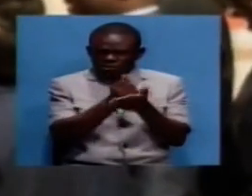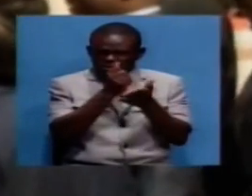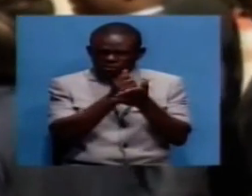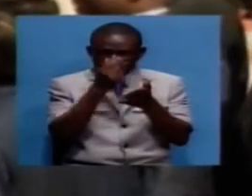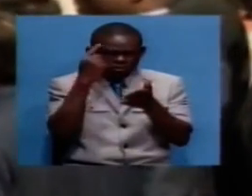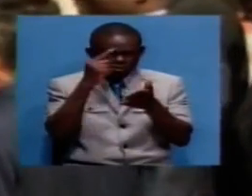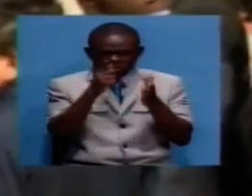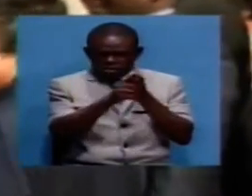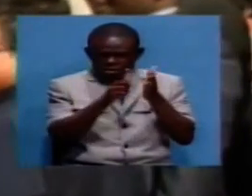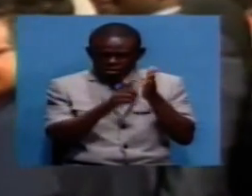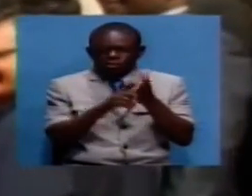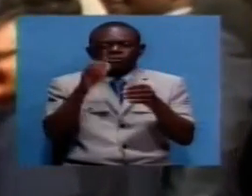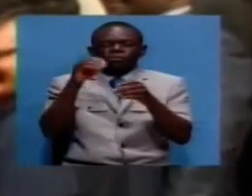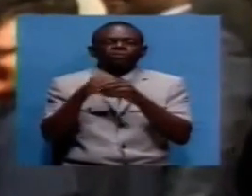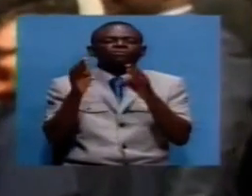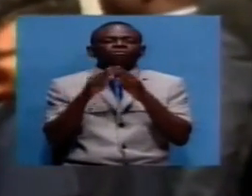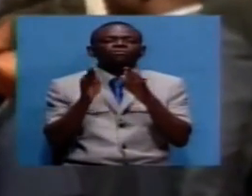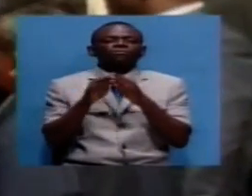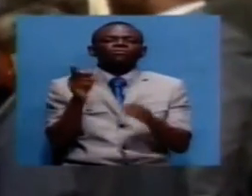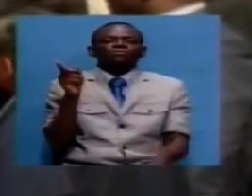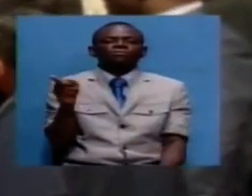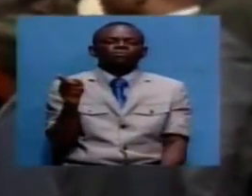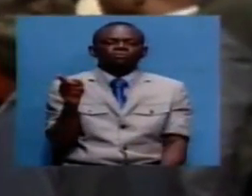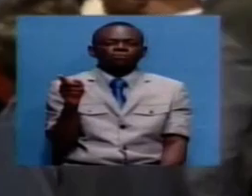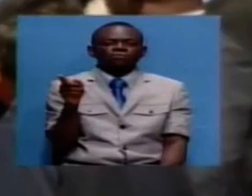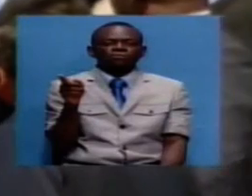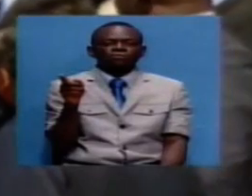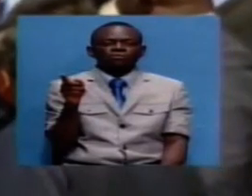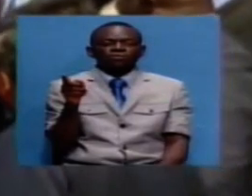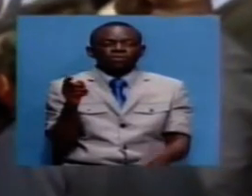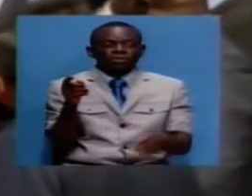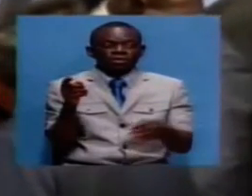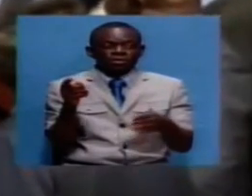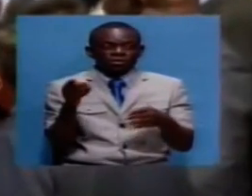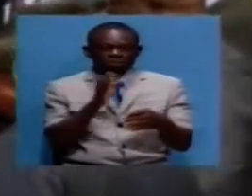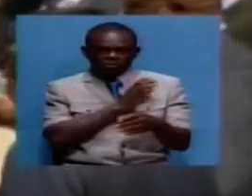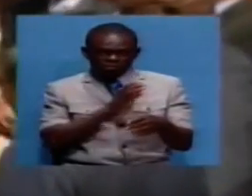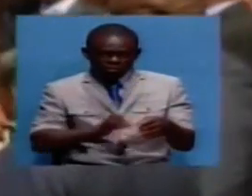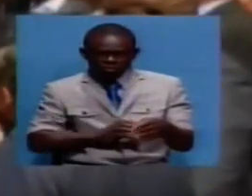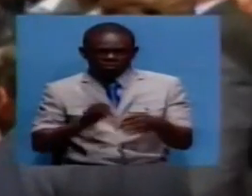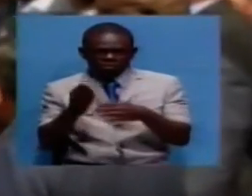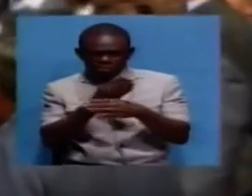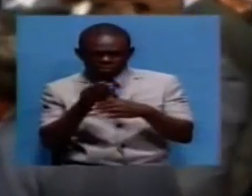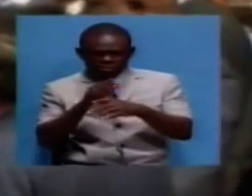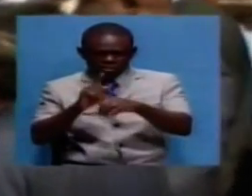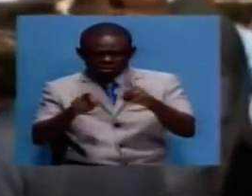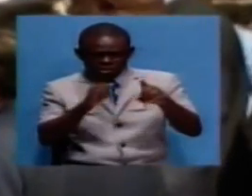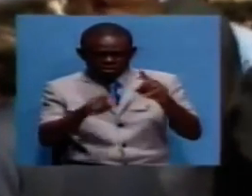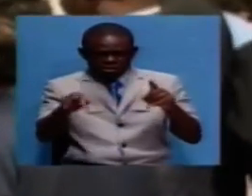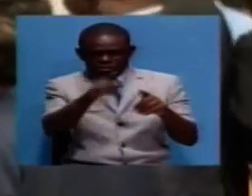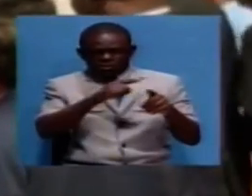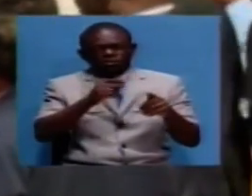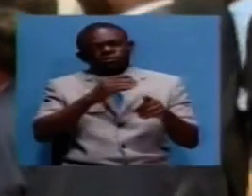Lukangaba. With such interactions, the business community is assured that all measures are aimed to protect the citizens